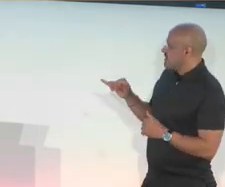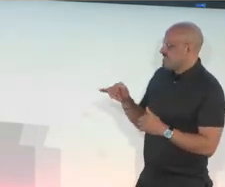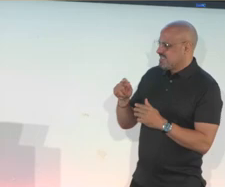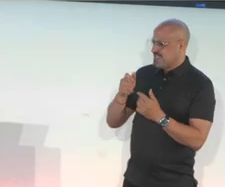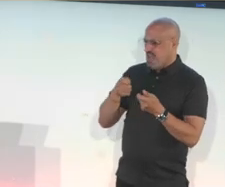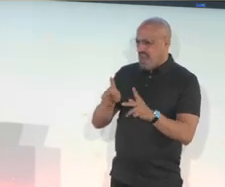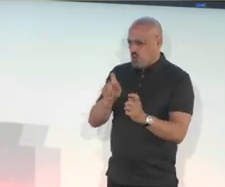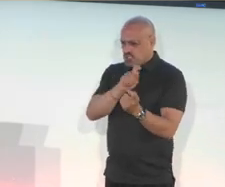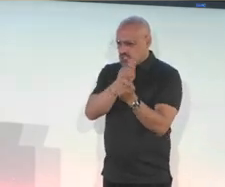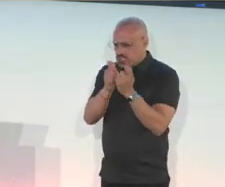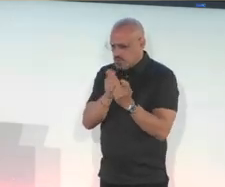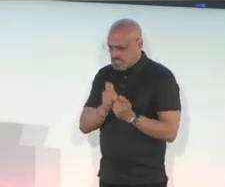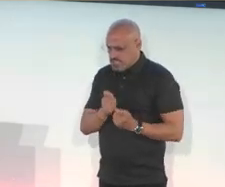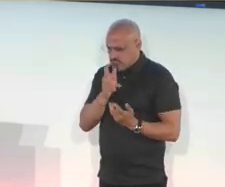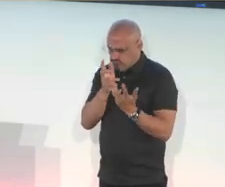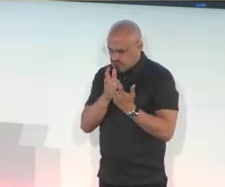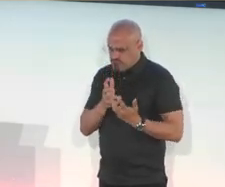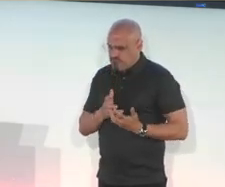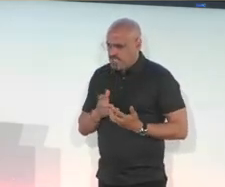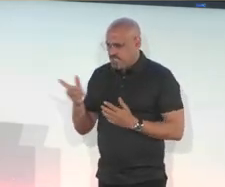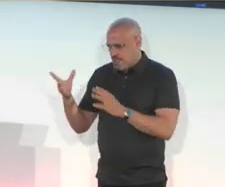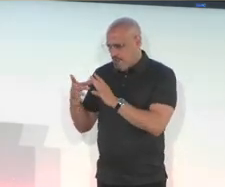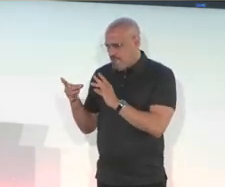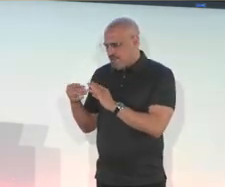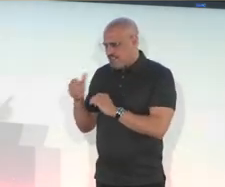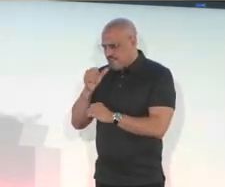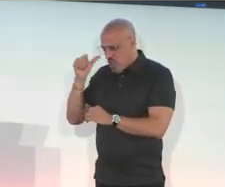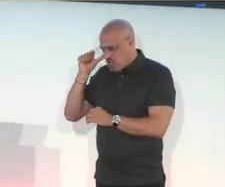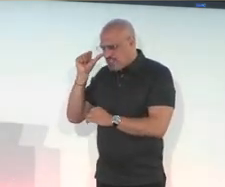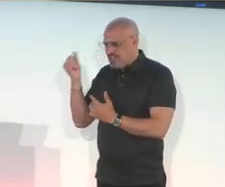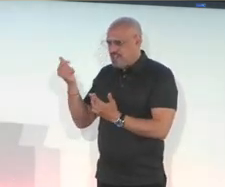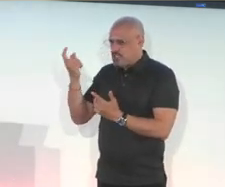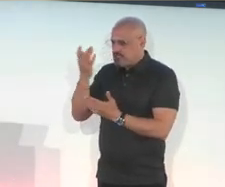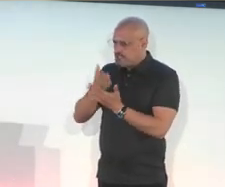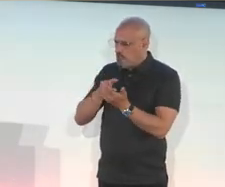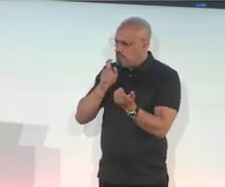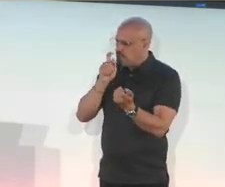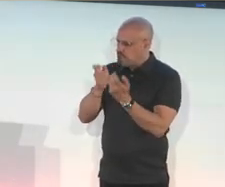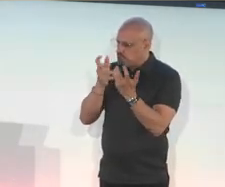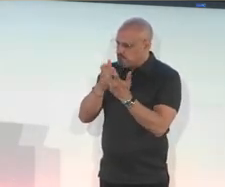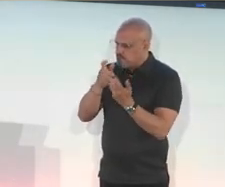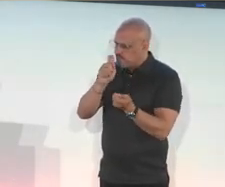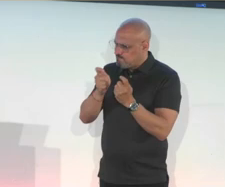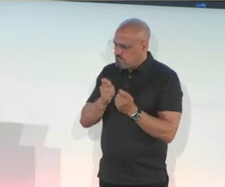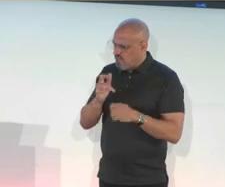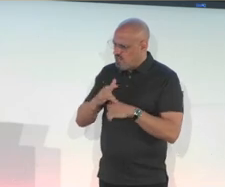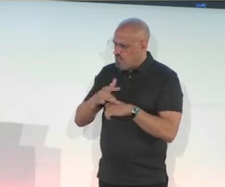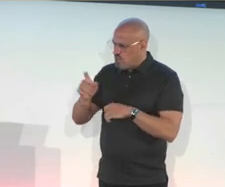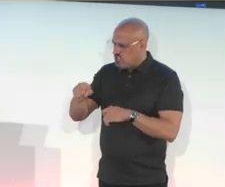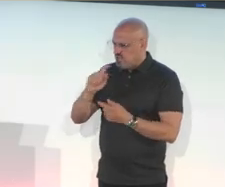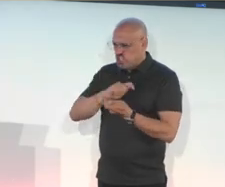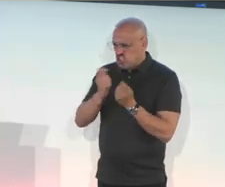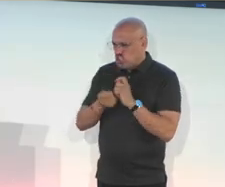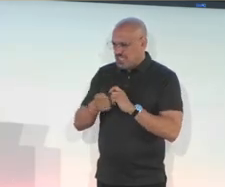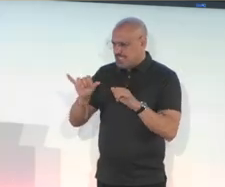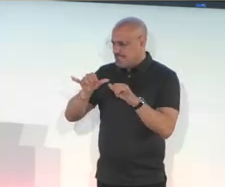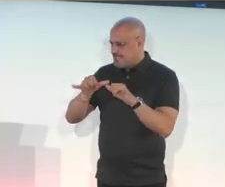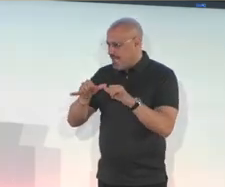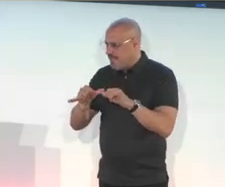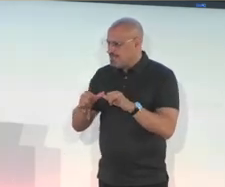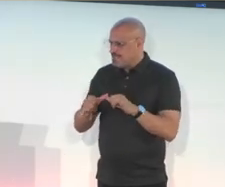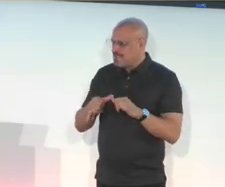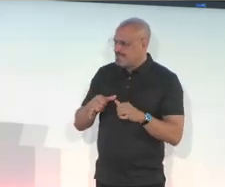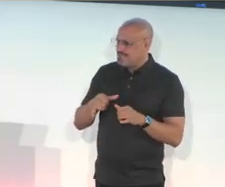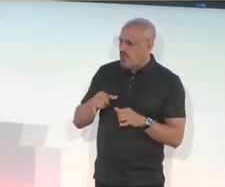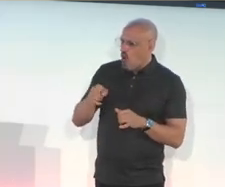customization. So as Christian mentioned yesterday, there should be some customization available in changing sizes of captions,